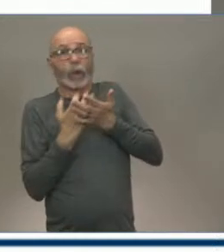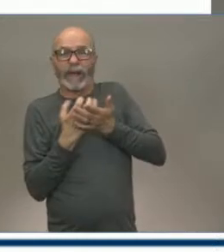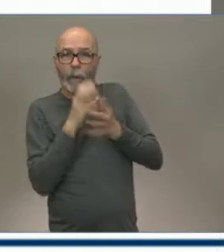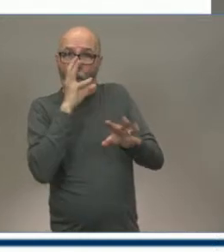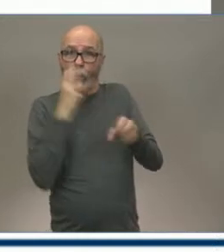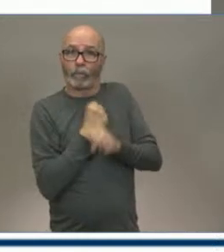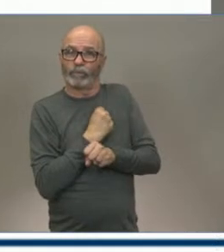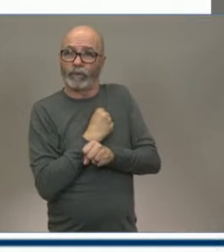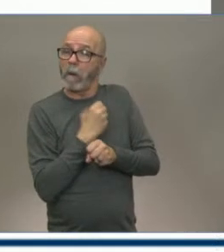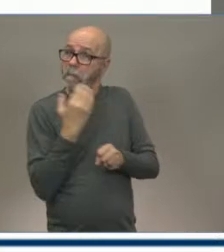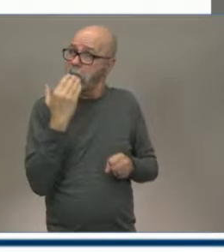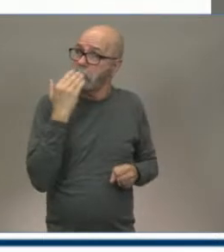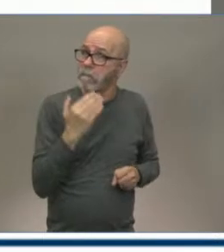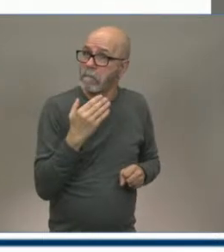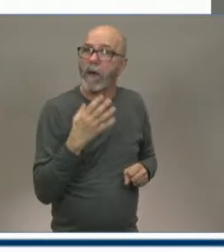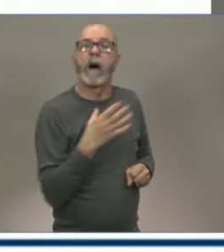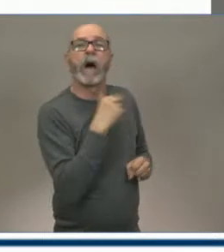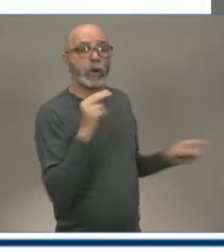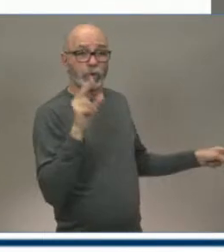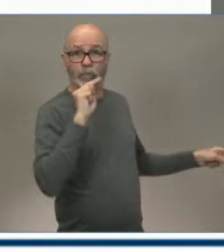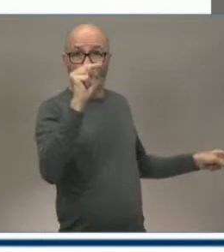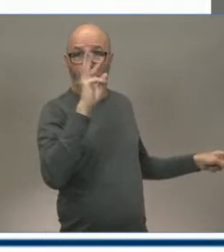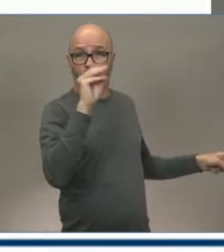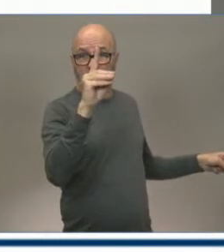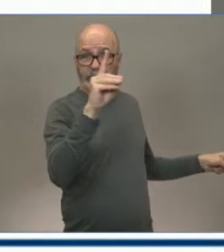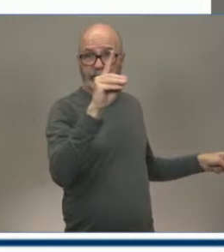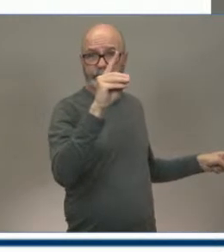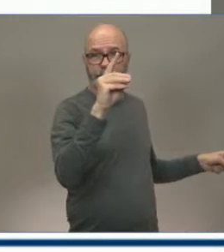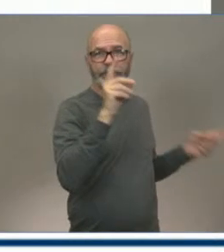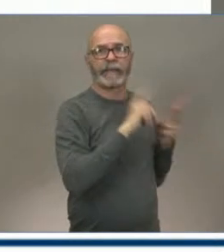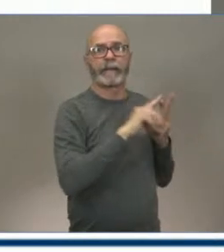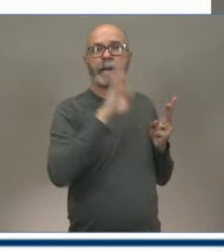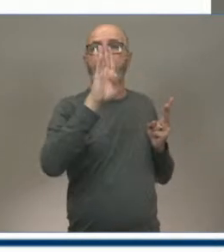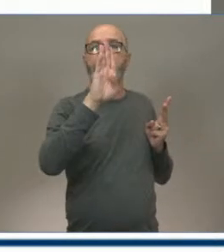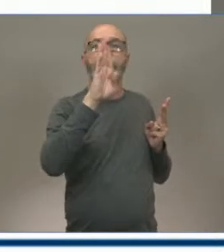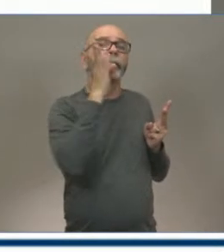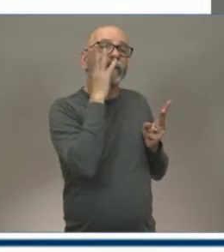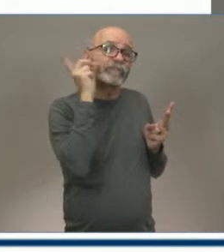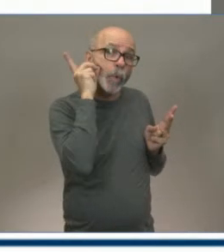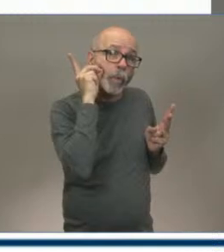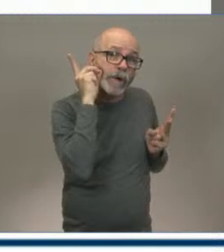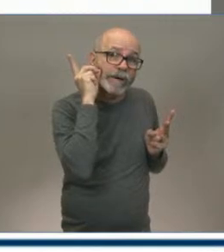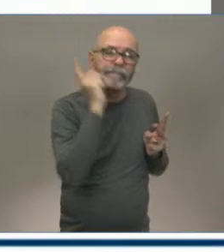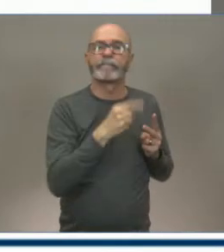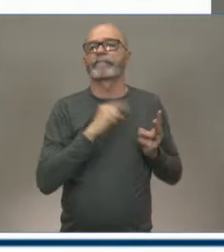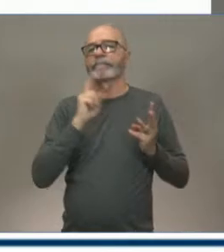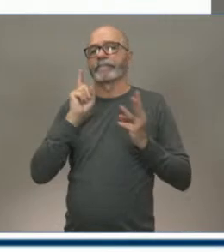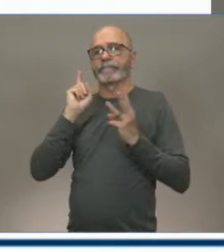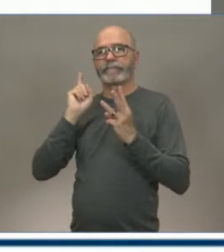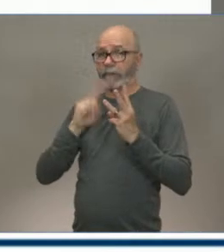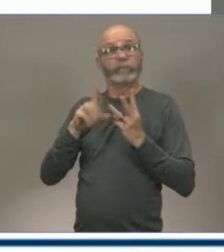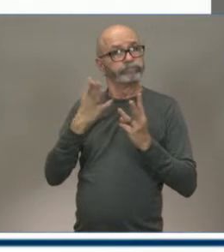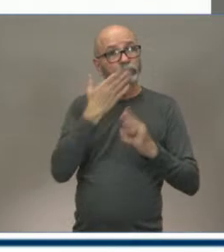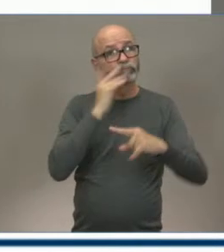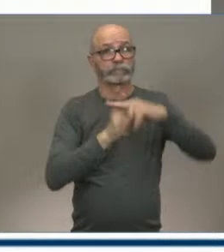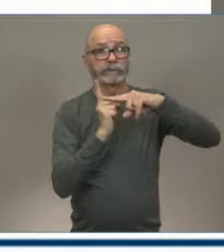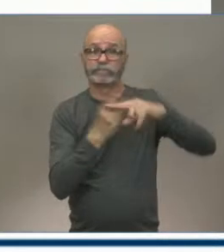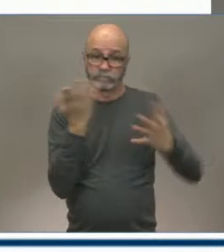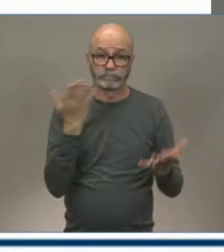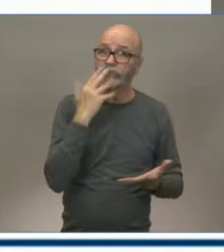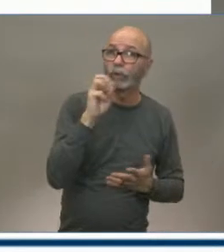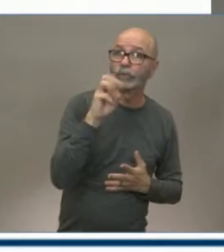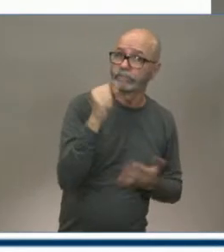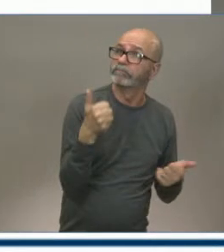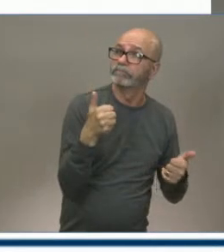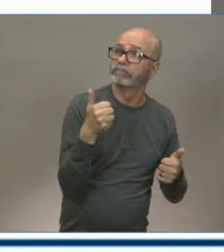and Bedford campuses. And again, good news. Initially, we thought we'd only be able to start vaccinating in the Halifax campus, but